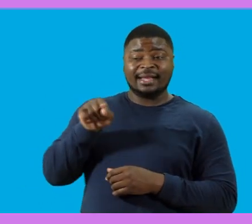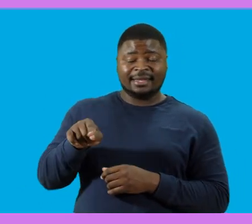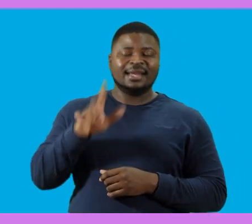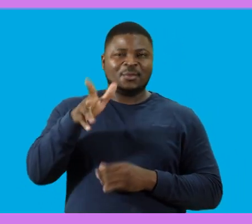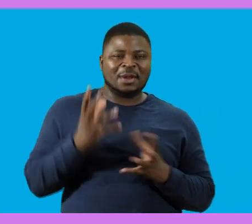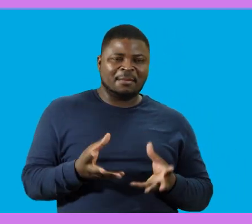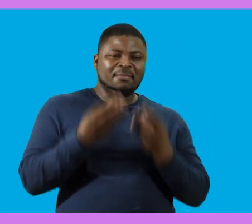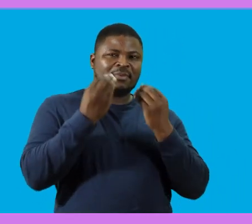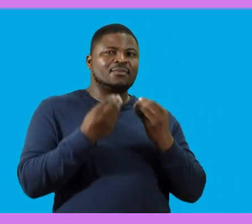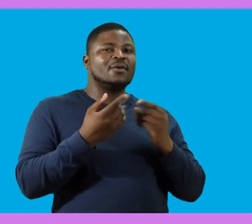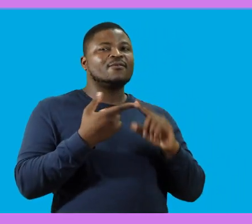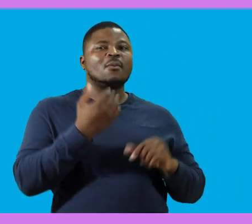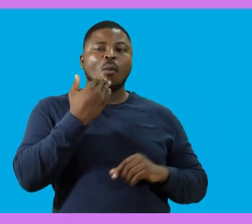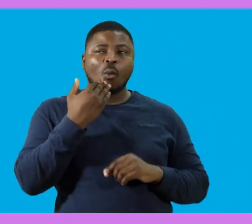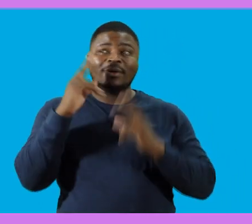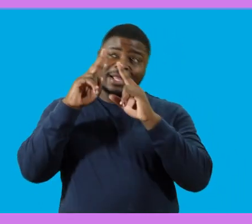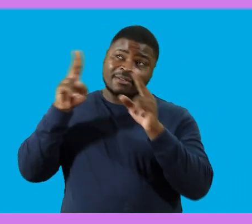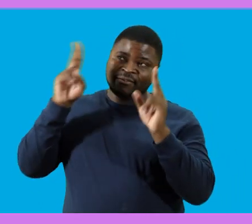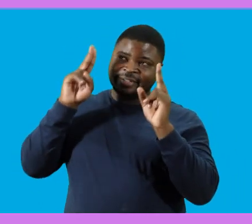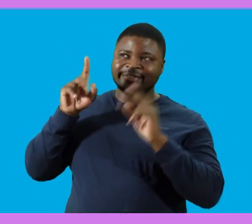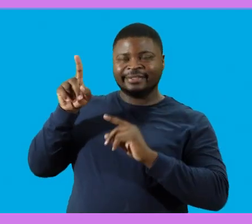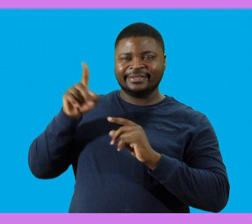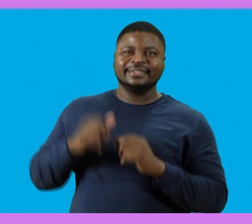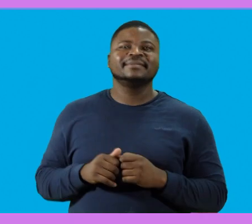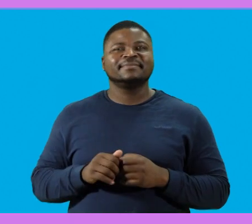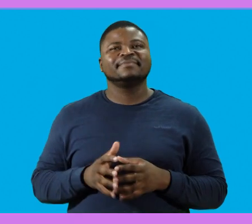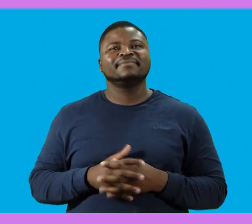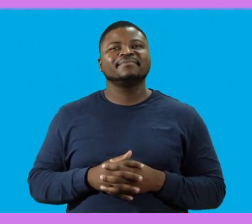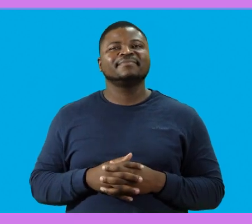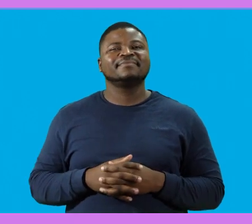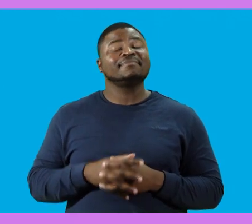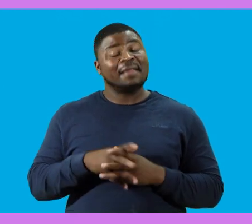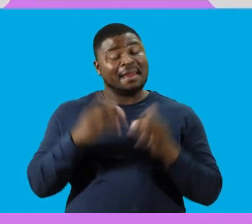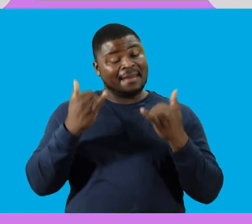22,750 Rand that she will receive from the university.